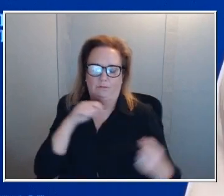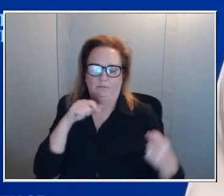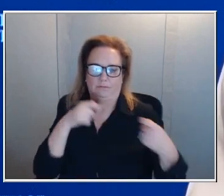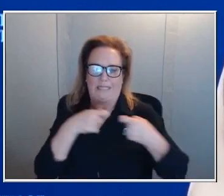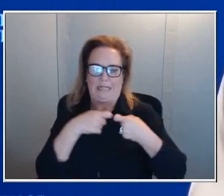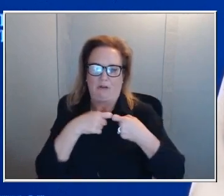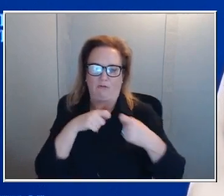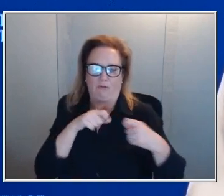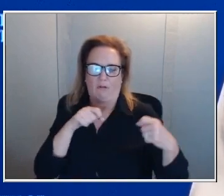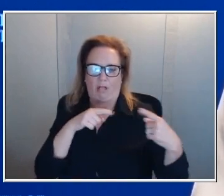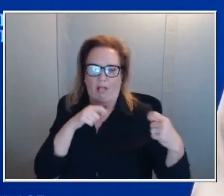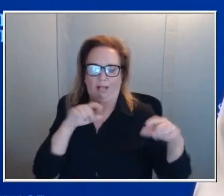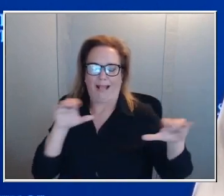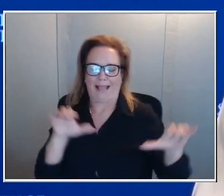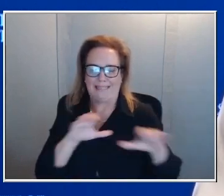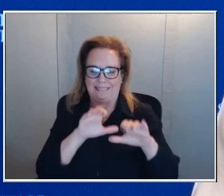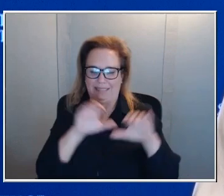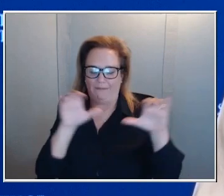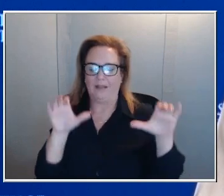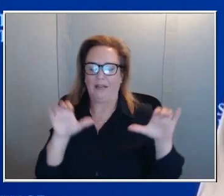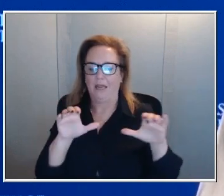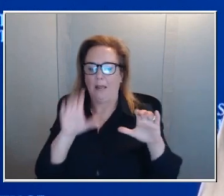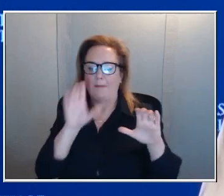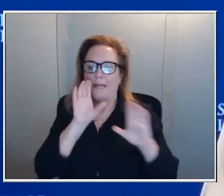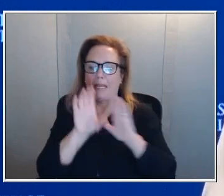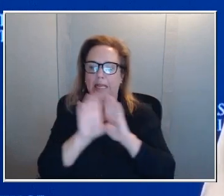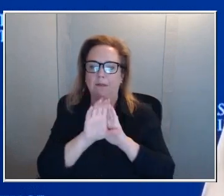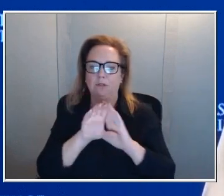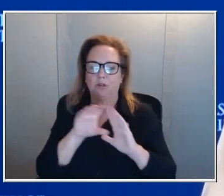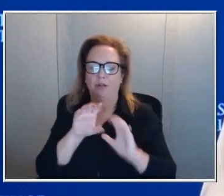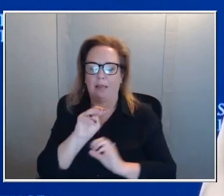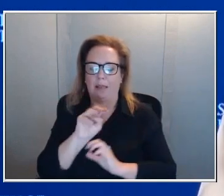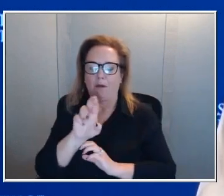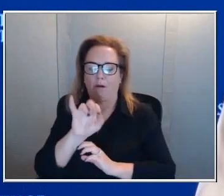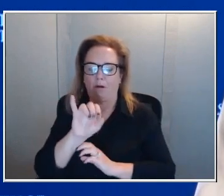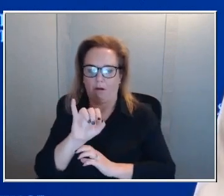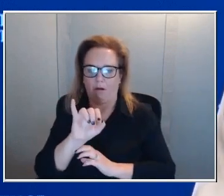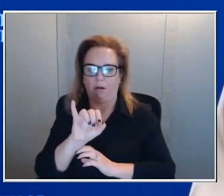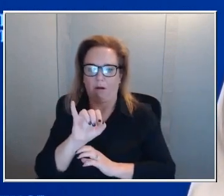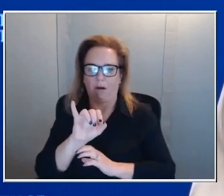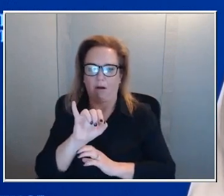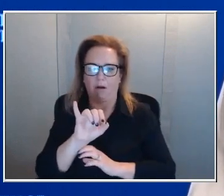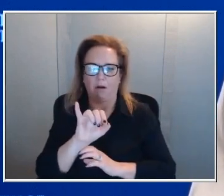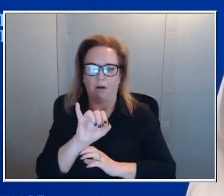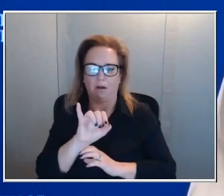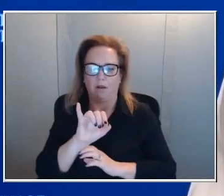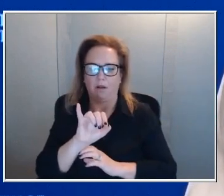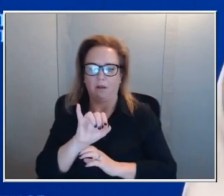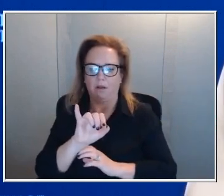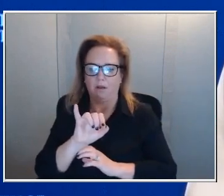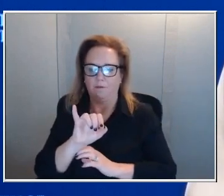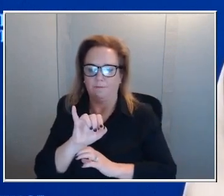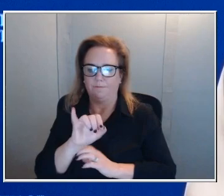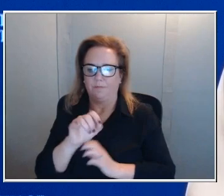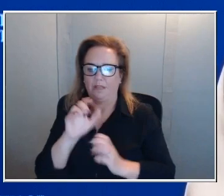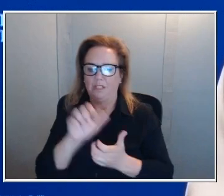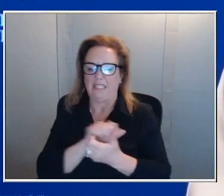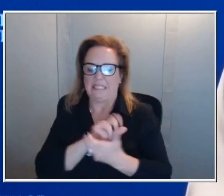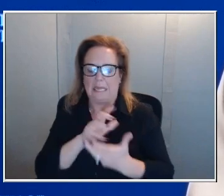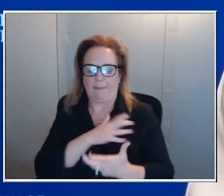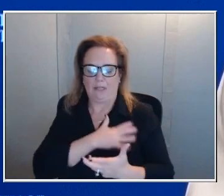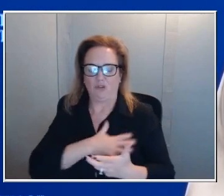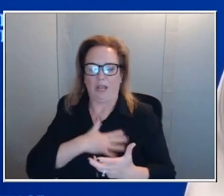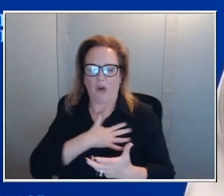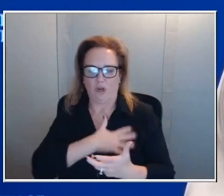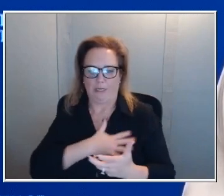activity, as we've heard about, but also imaging such as the MRI. They can do MRI of the heart to look for any damaged areas. And